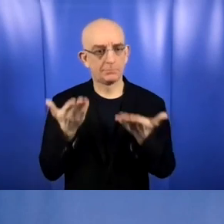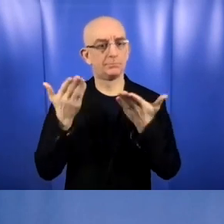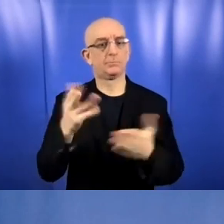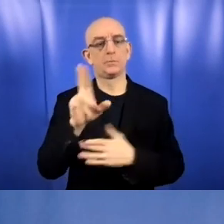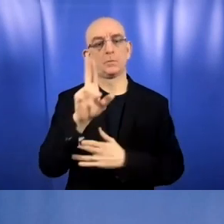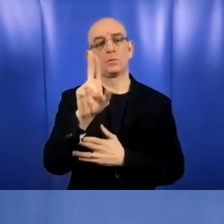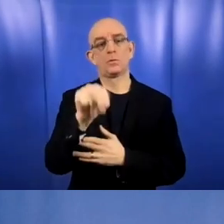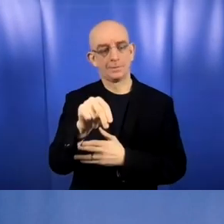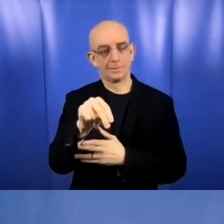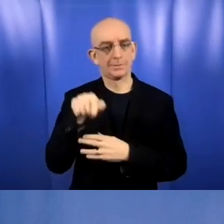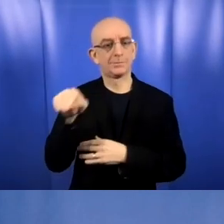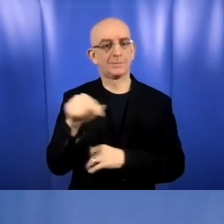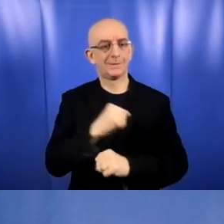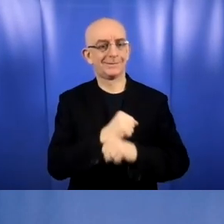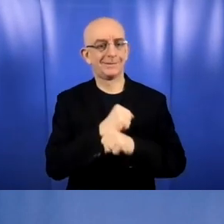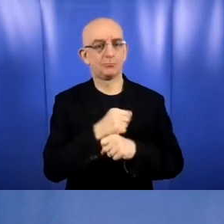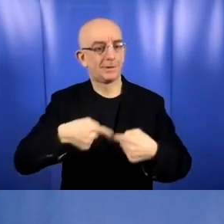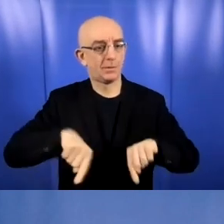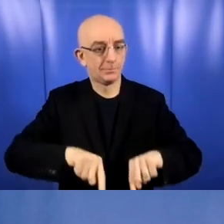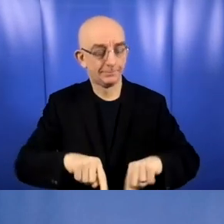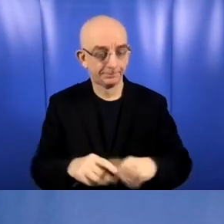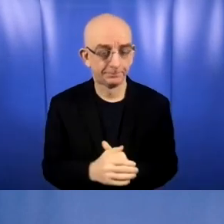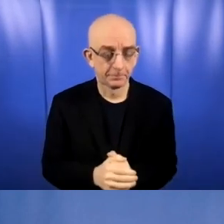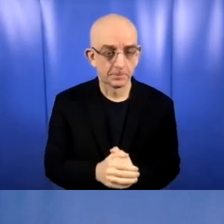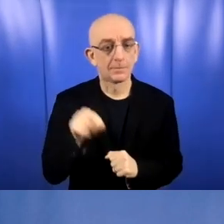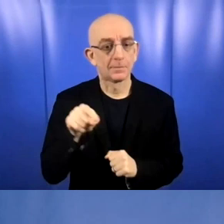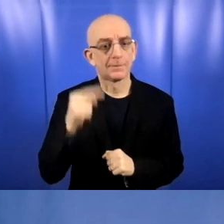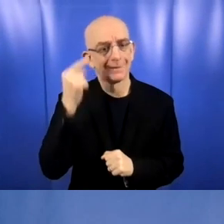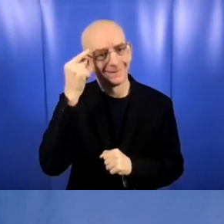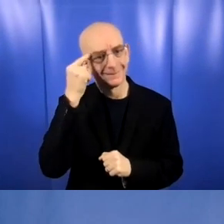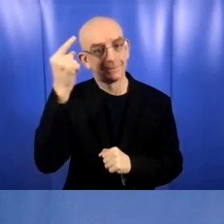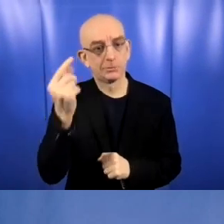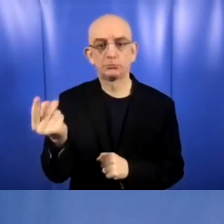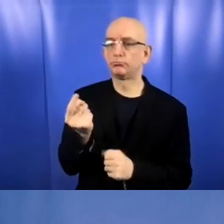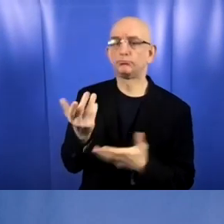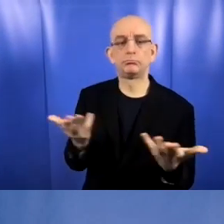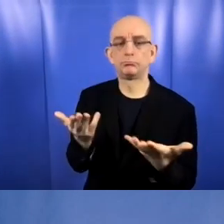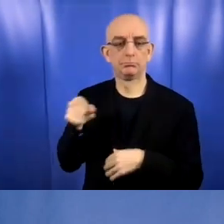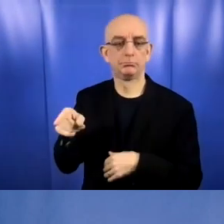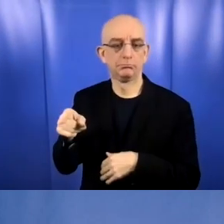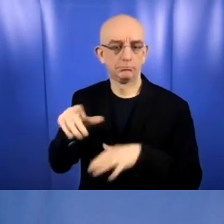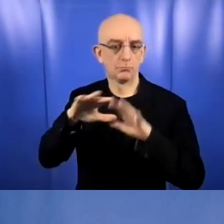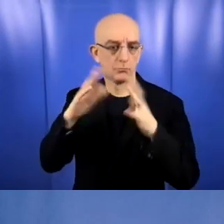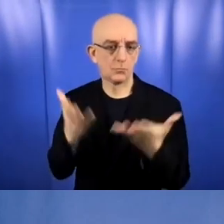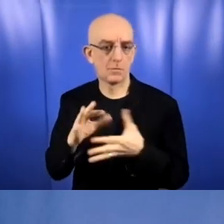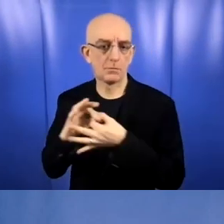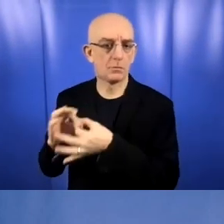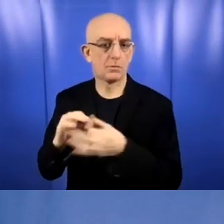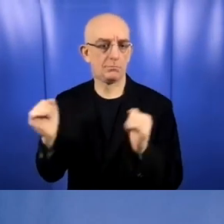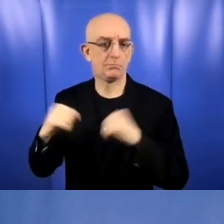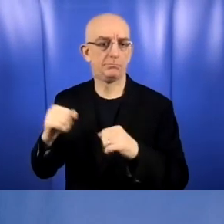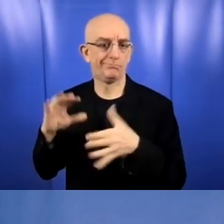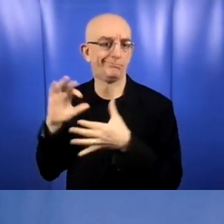fairer and more predictable burden and responsibility sharing is a role for the international community as a whole, which doesn't just